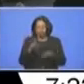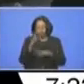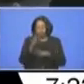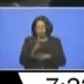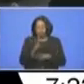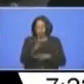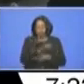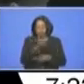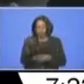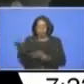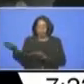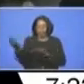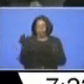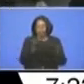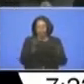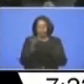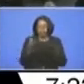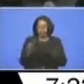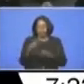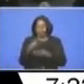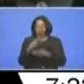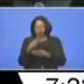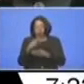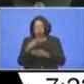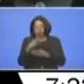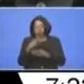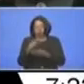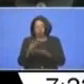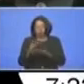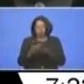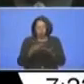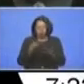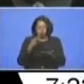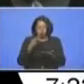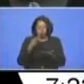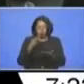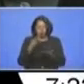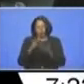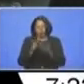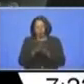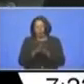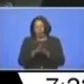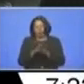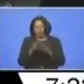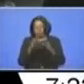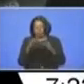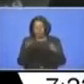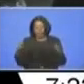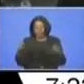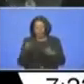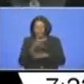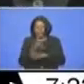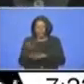these products that they're bringing in now. See, water, Gatorade, soups, spaghetti items, I mean, a plethora of stuff that they're so generously doing.